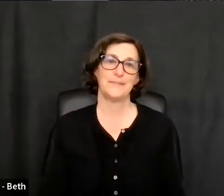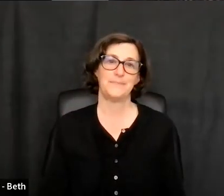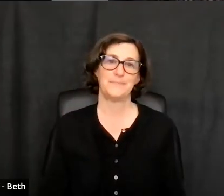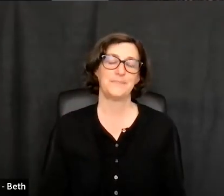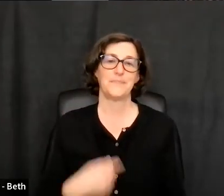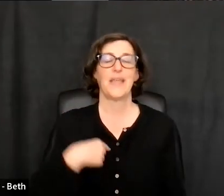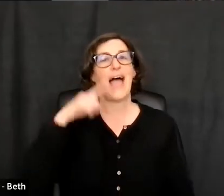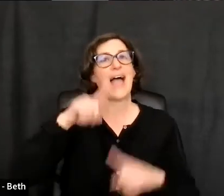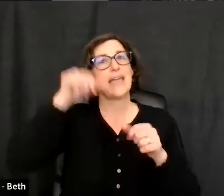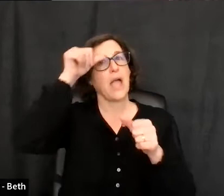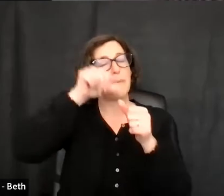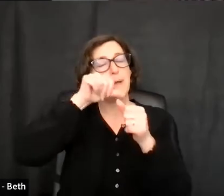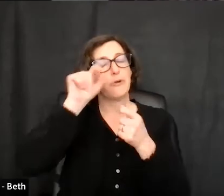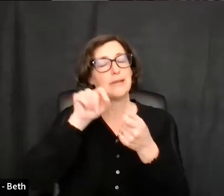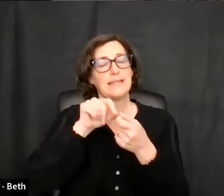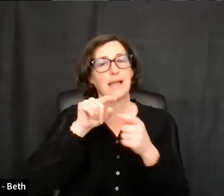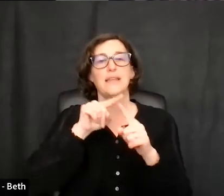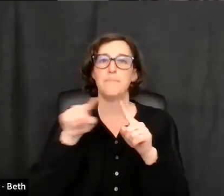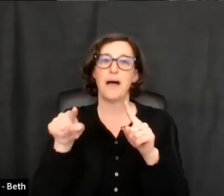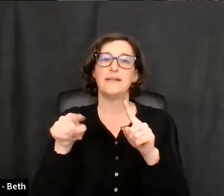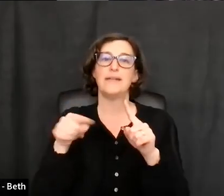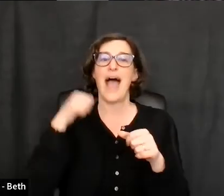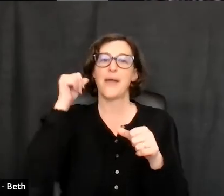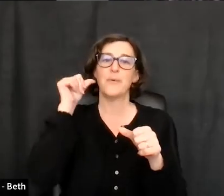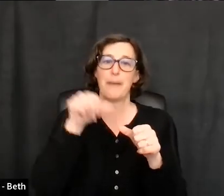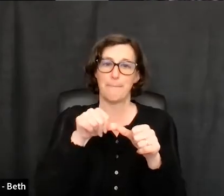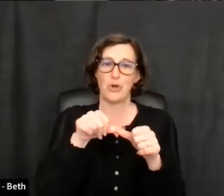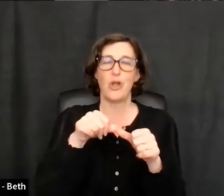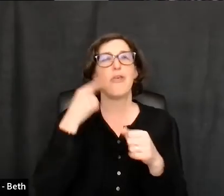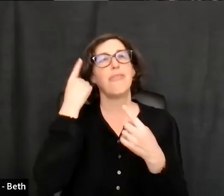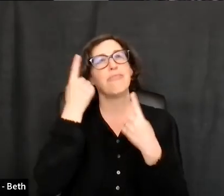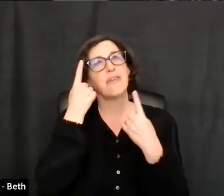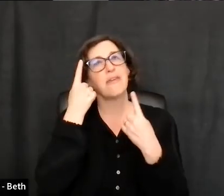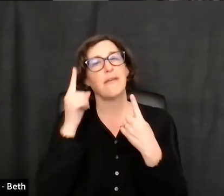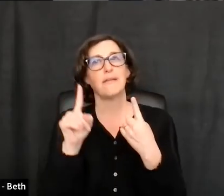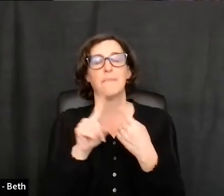I can't remember exactly, but I do remember thinking about